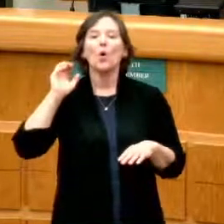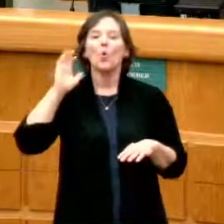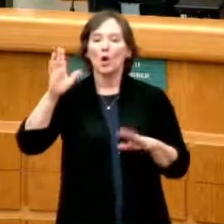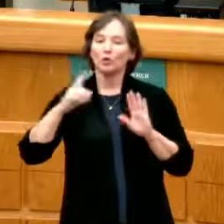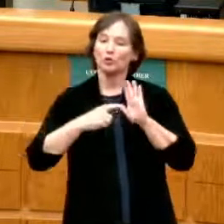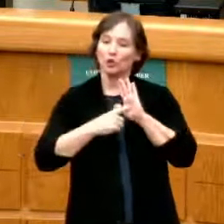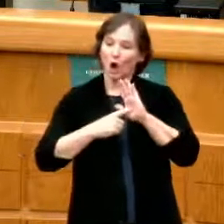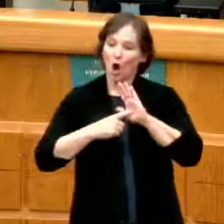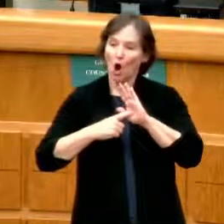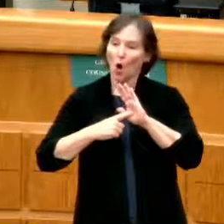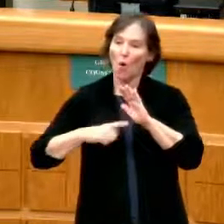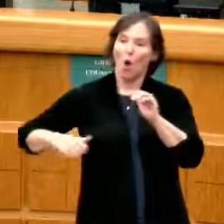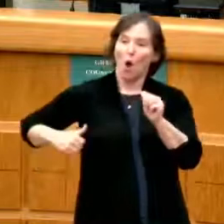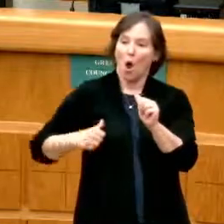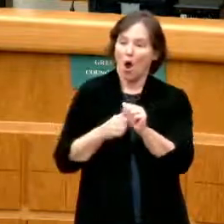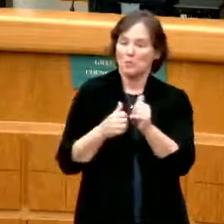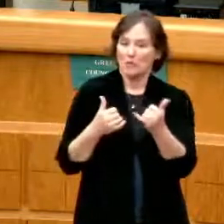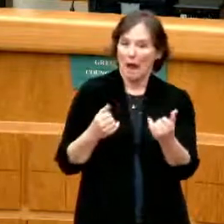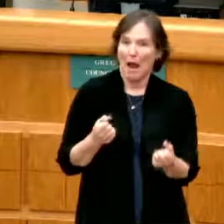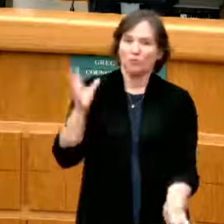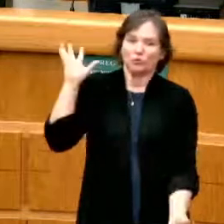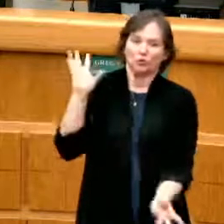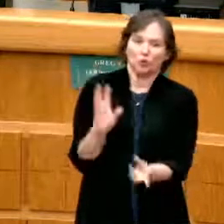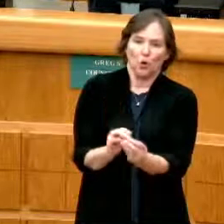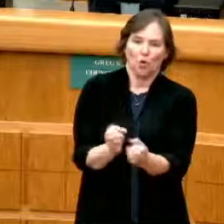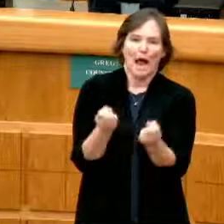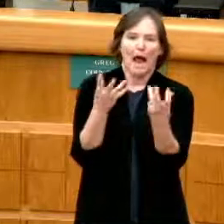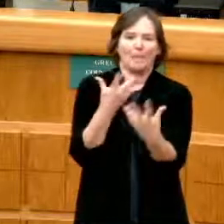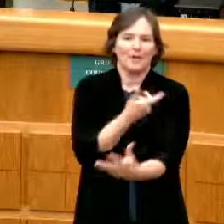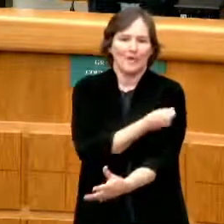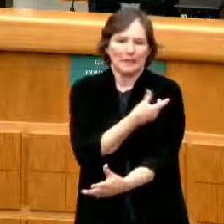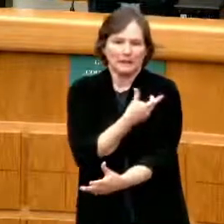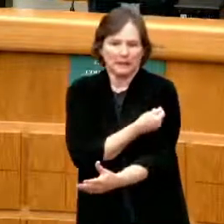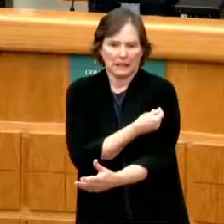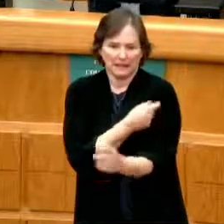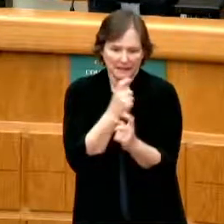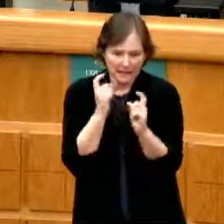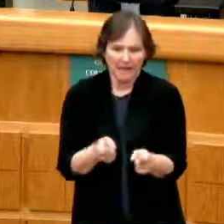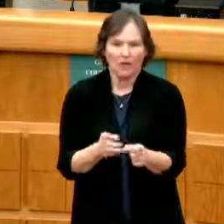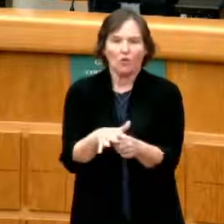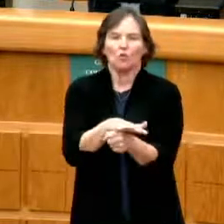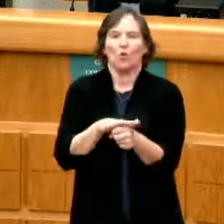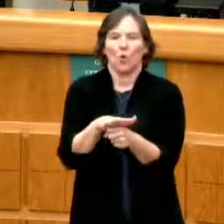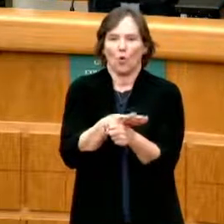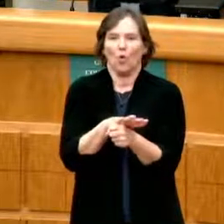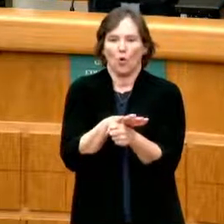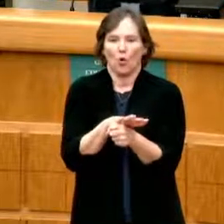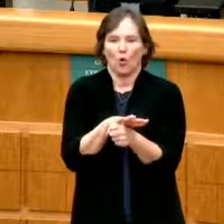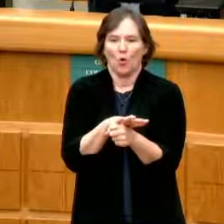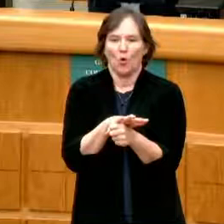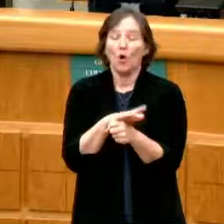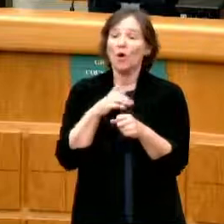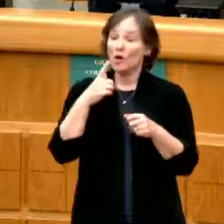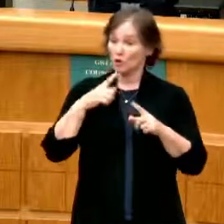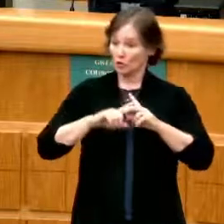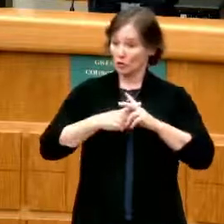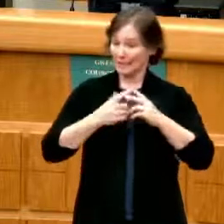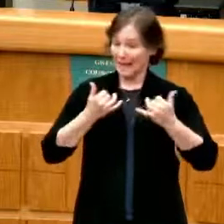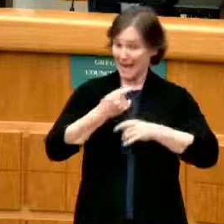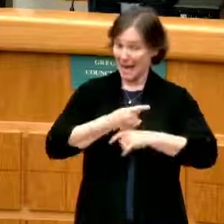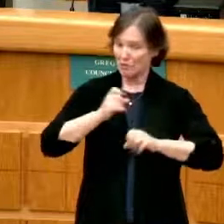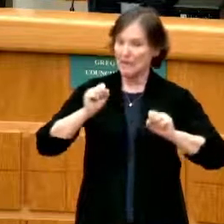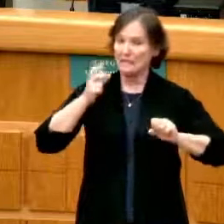date. So today, at this moment, you are able to see that number of how many vaccinations we